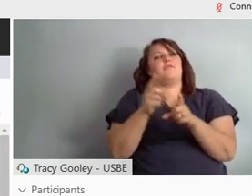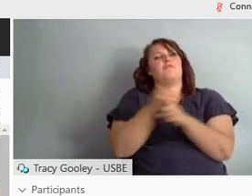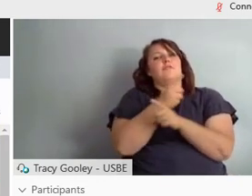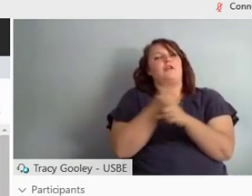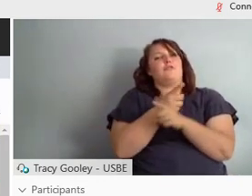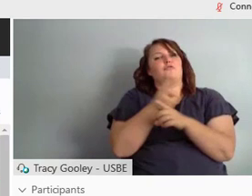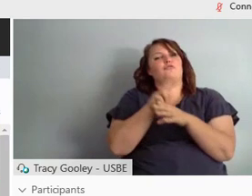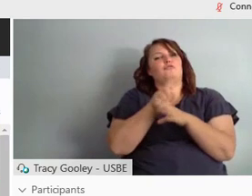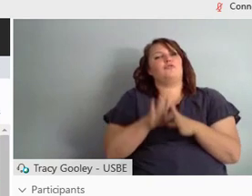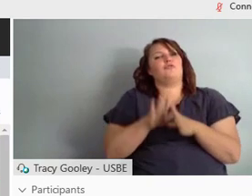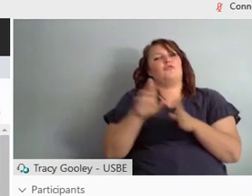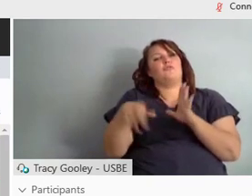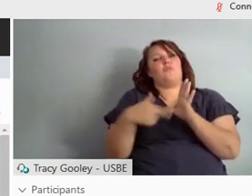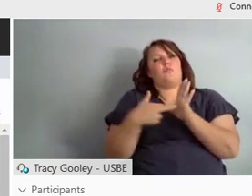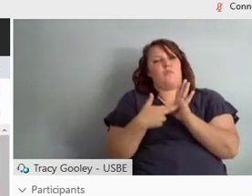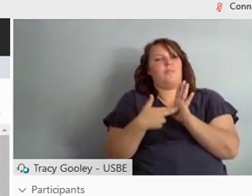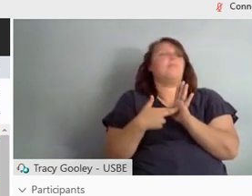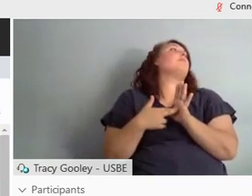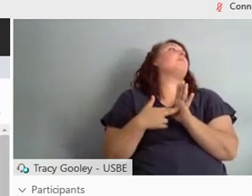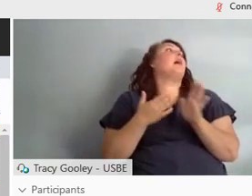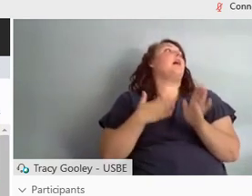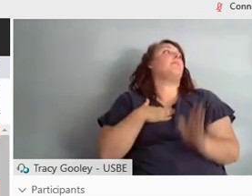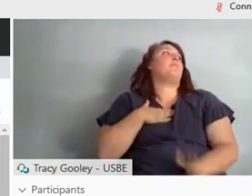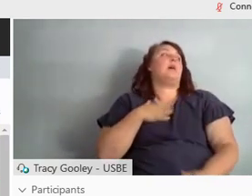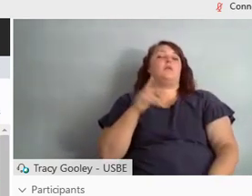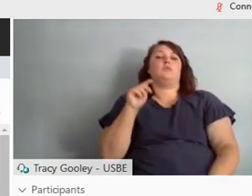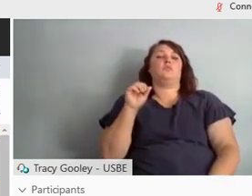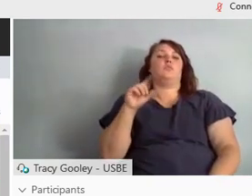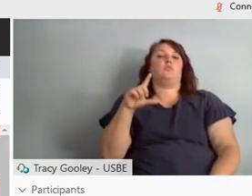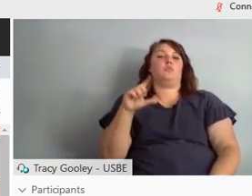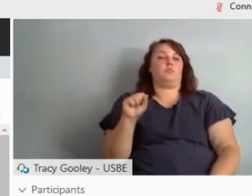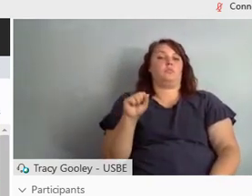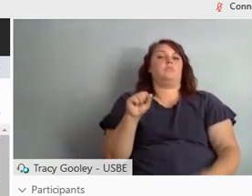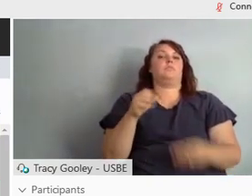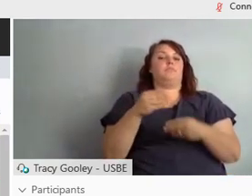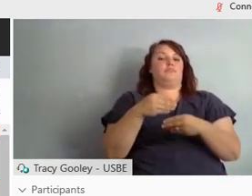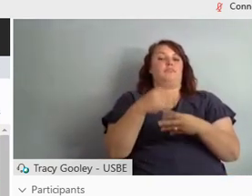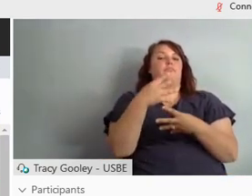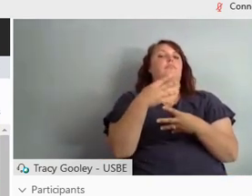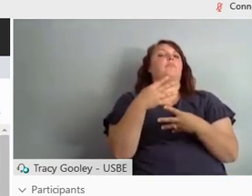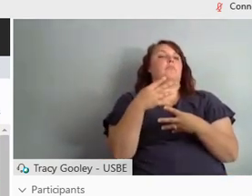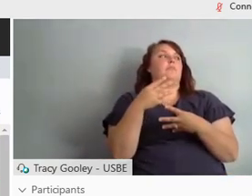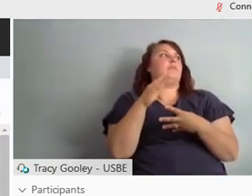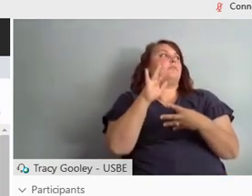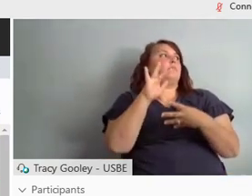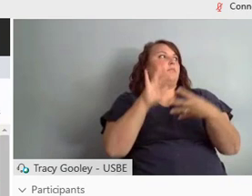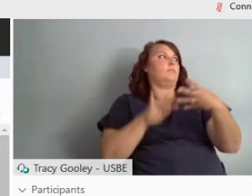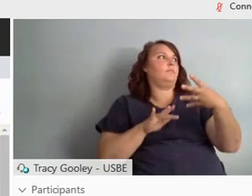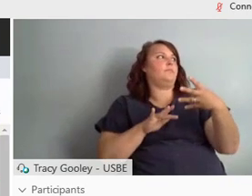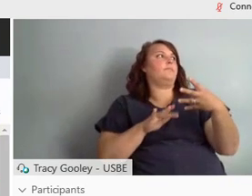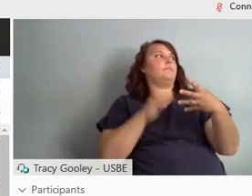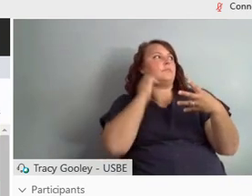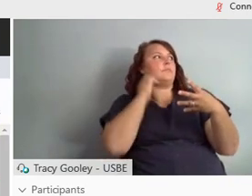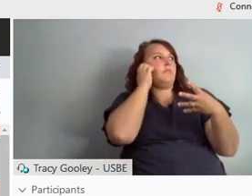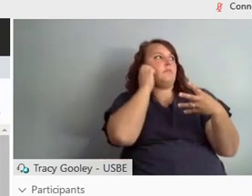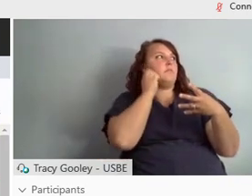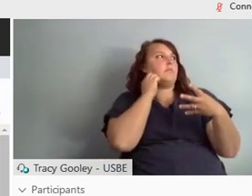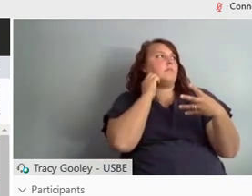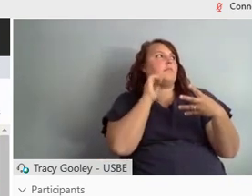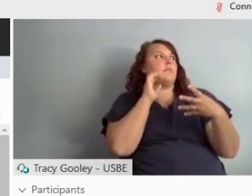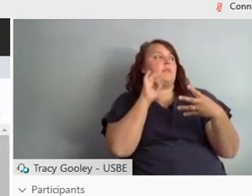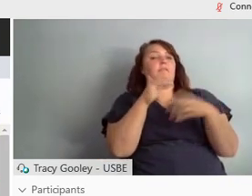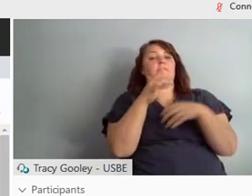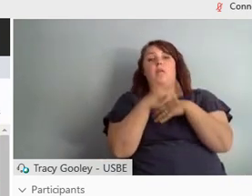user role. If you have the My Tools button, it will drop down with a list of choices. These